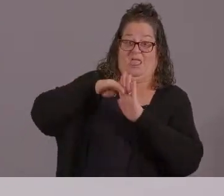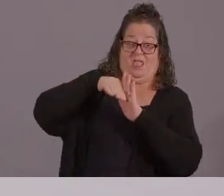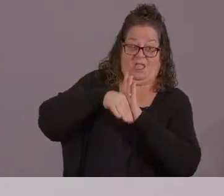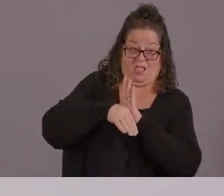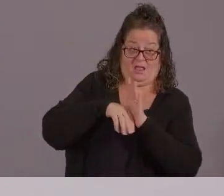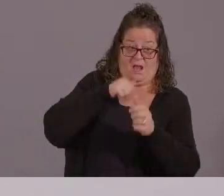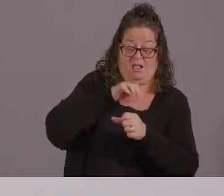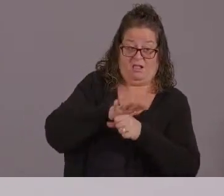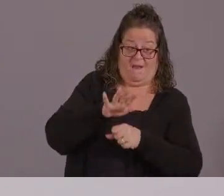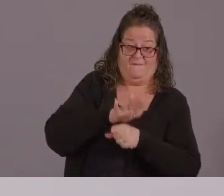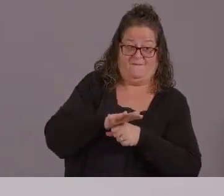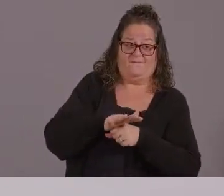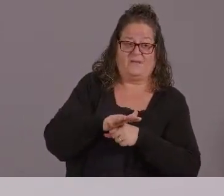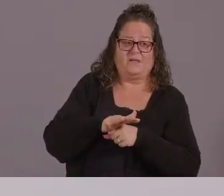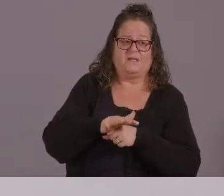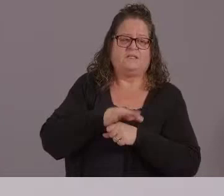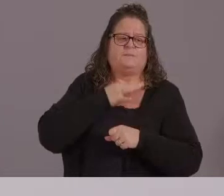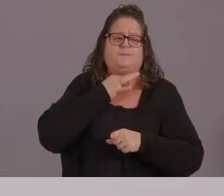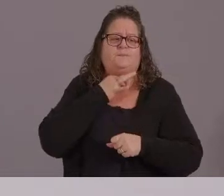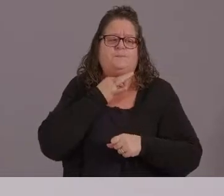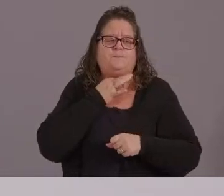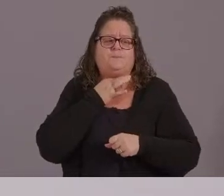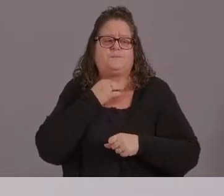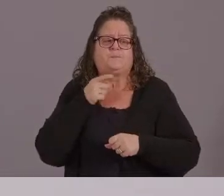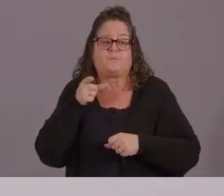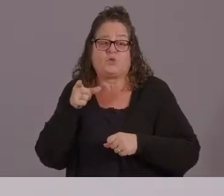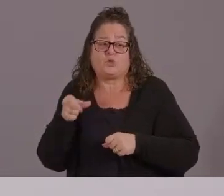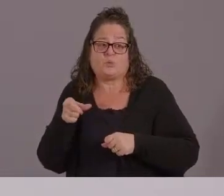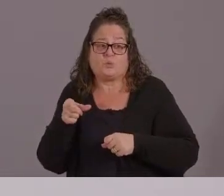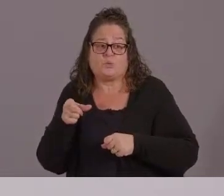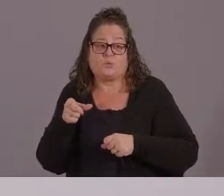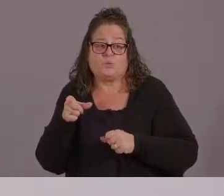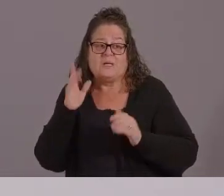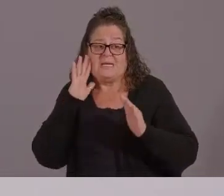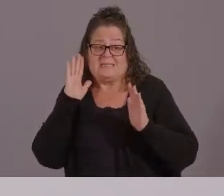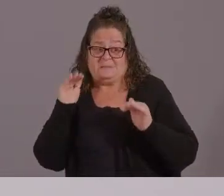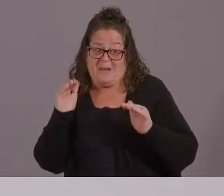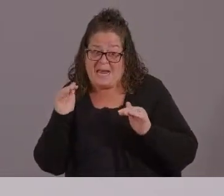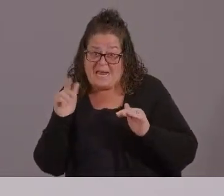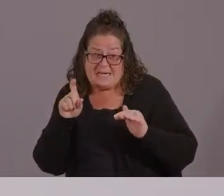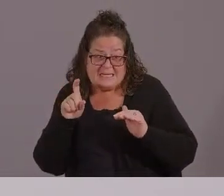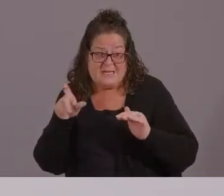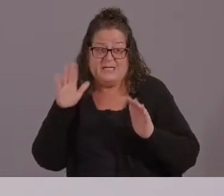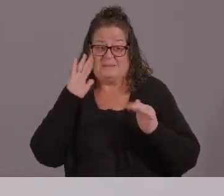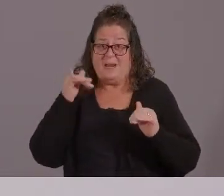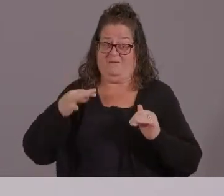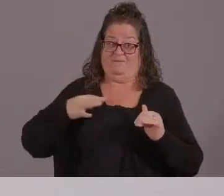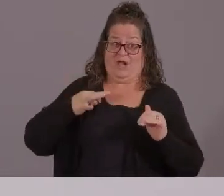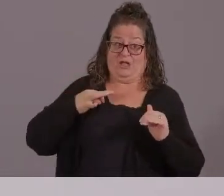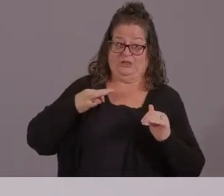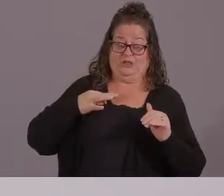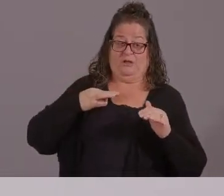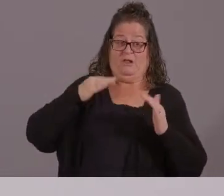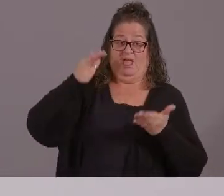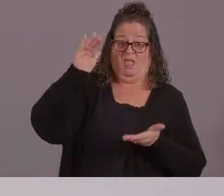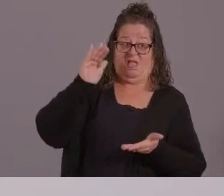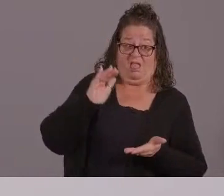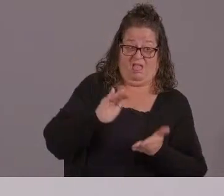if you are at all expecting a drop off of volunteers as the summer comes and it gets